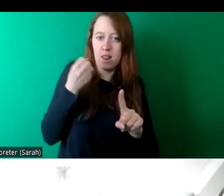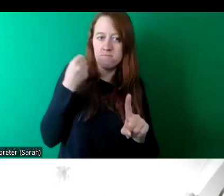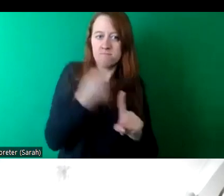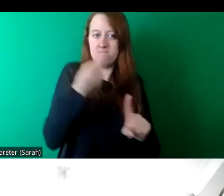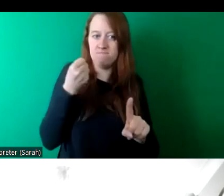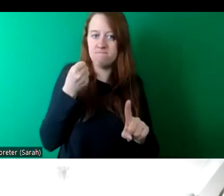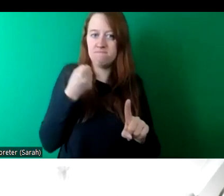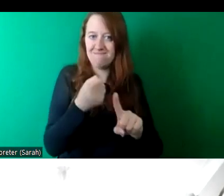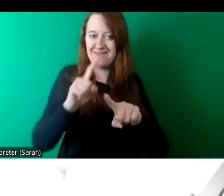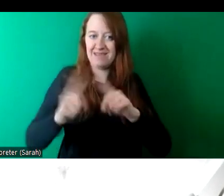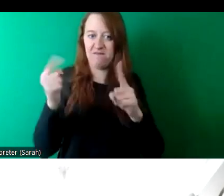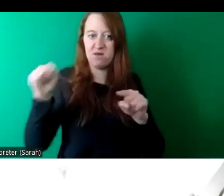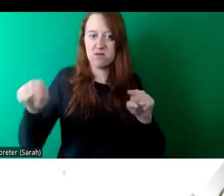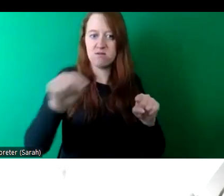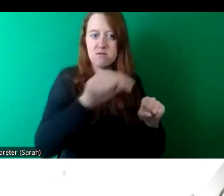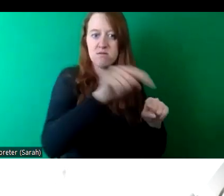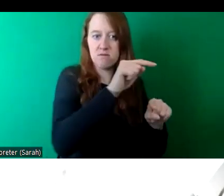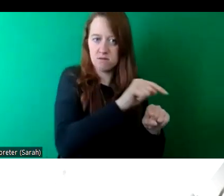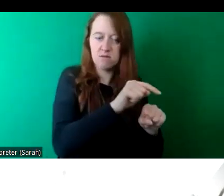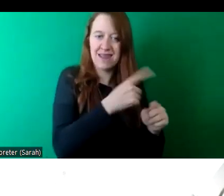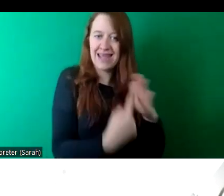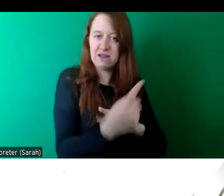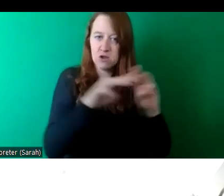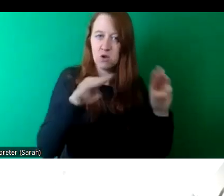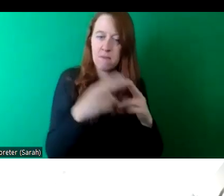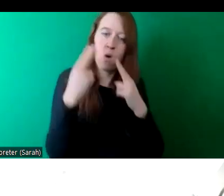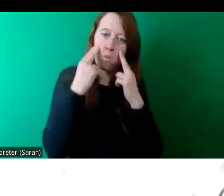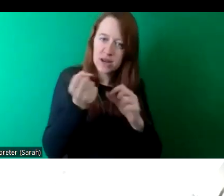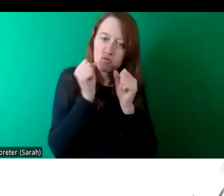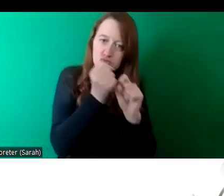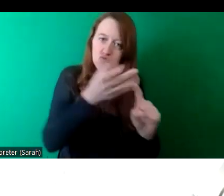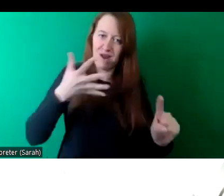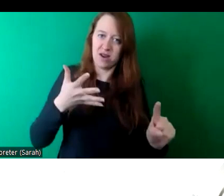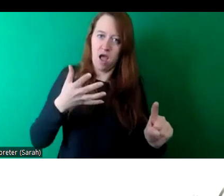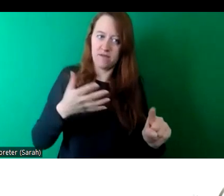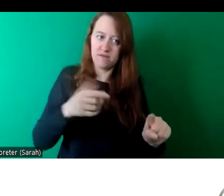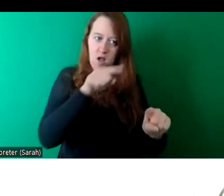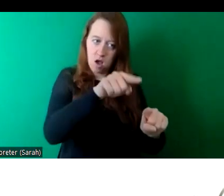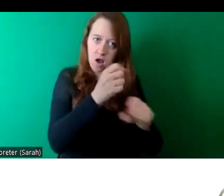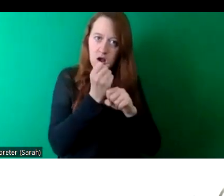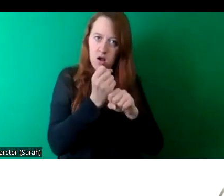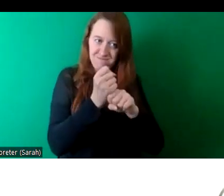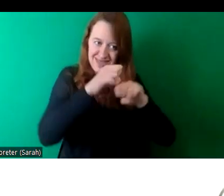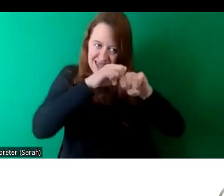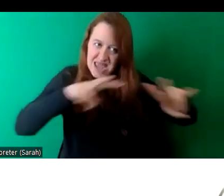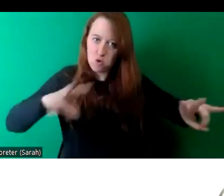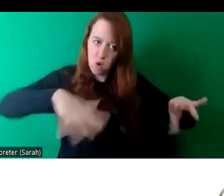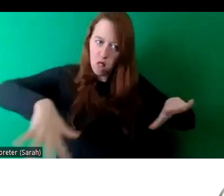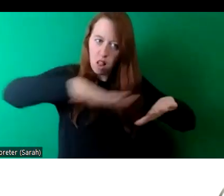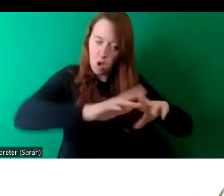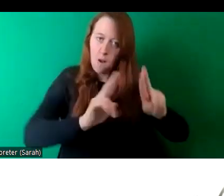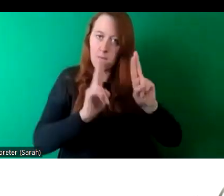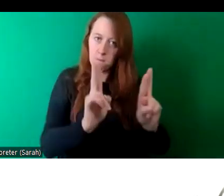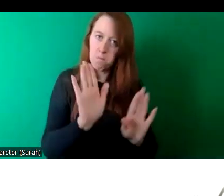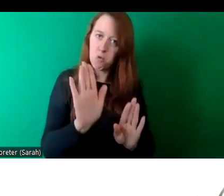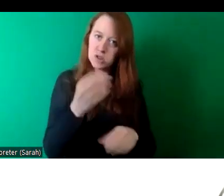particular industries and particular individuals, and we need to have an equity focus to make sure that everybody is brought along and not